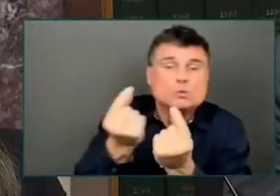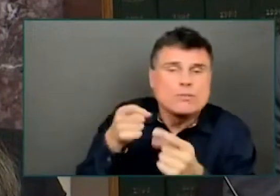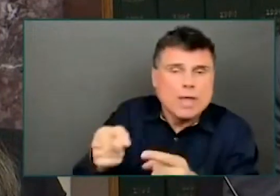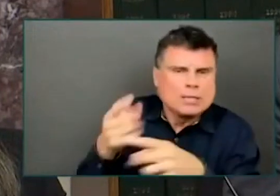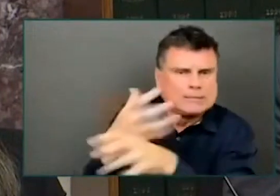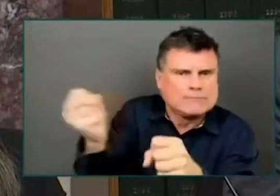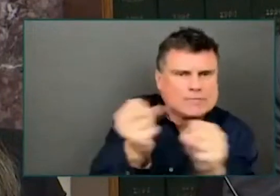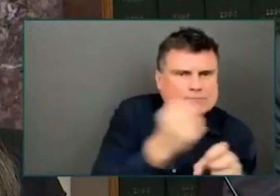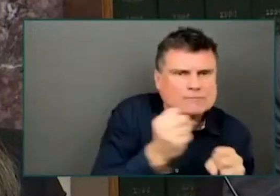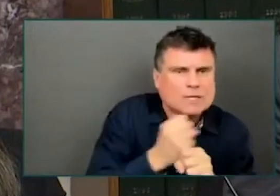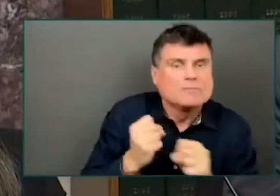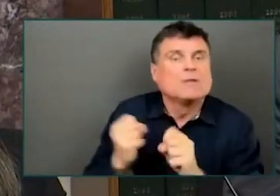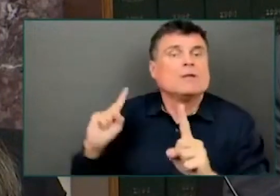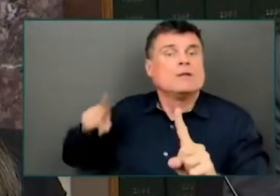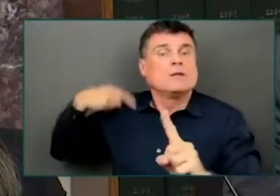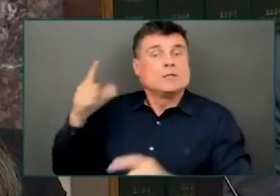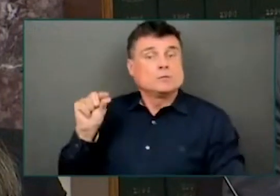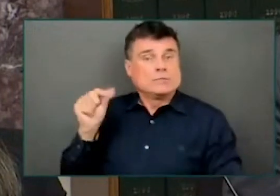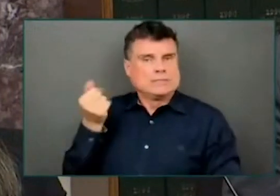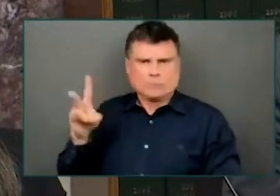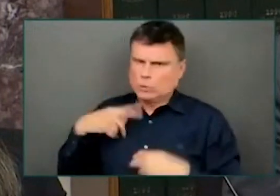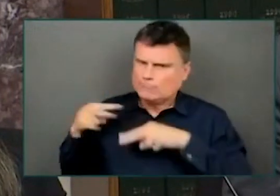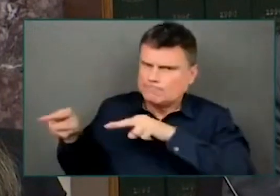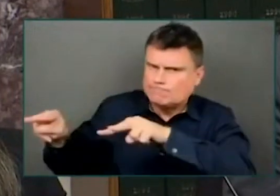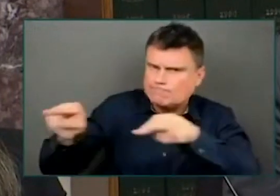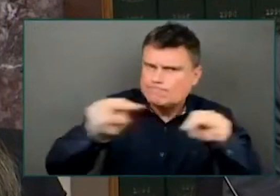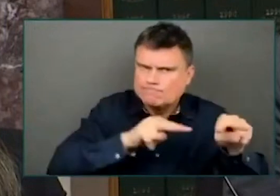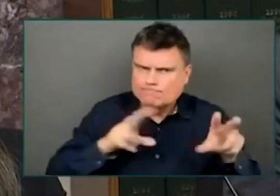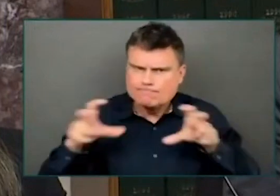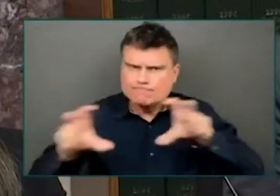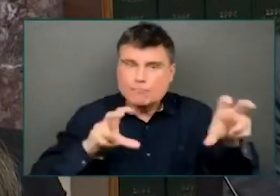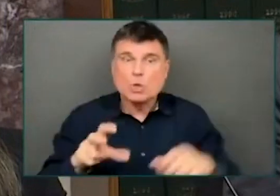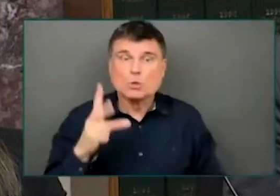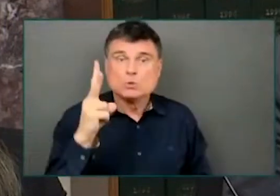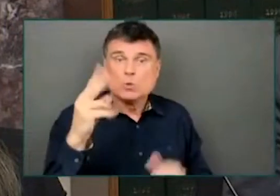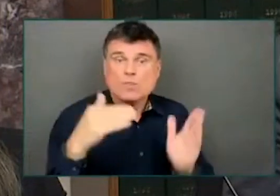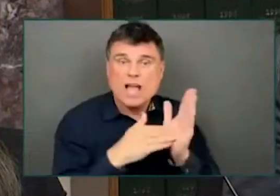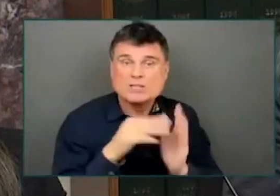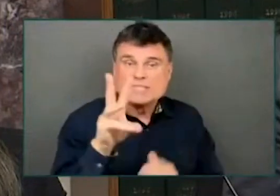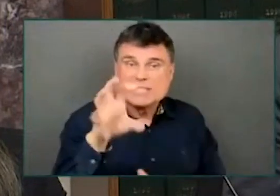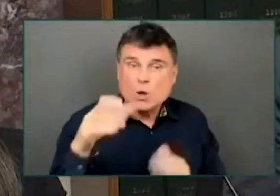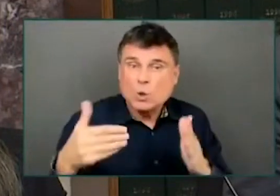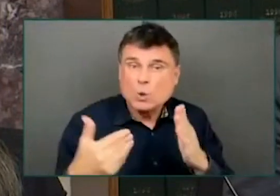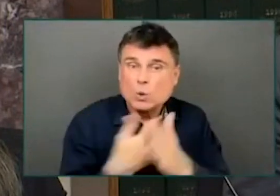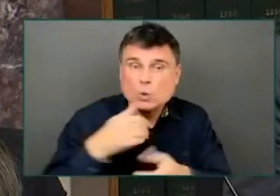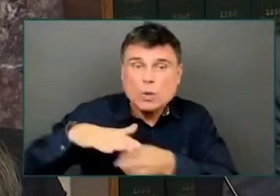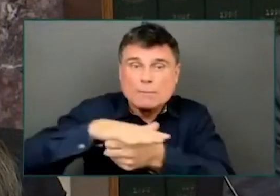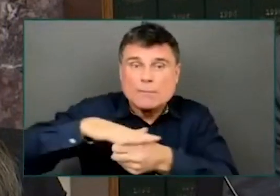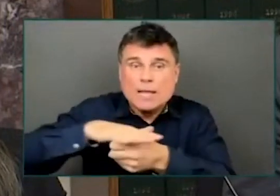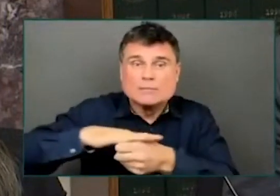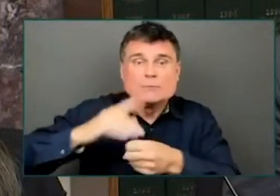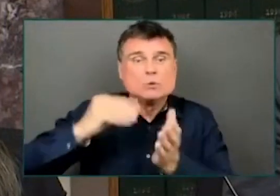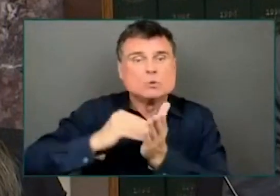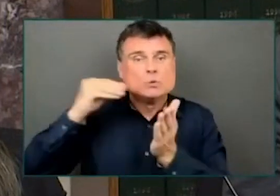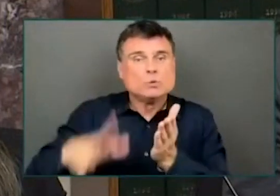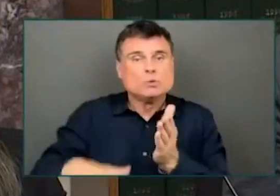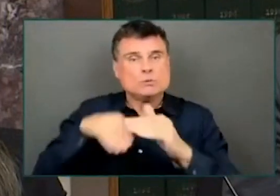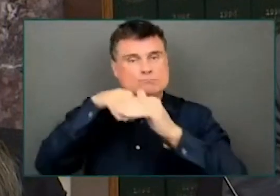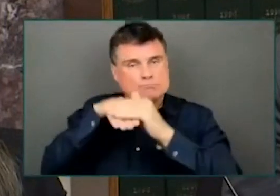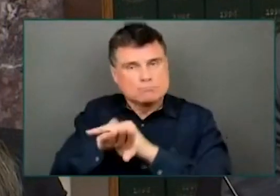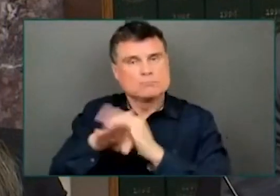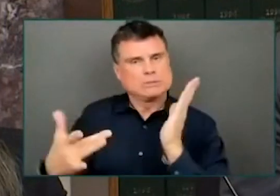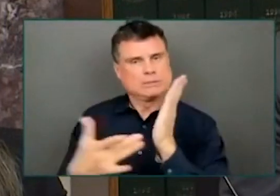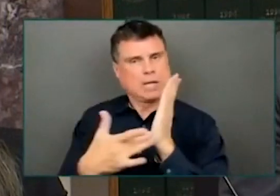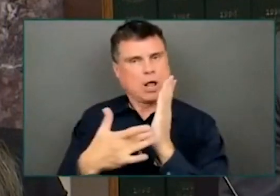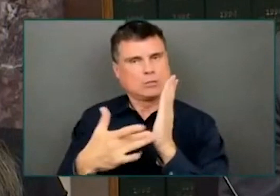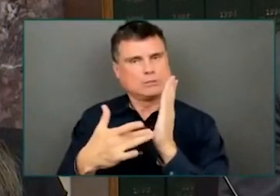already created 2,600 new tech spaces at post-secondary institutions around the province, from Simon Fraser University to Okanagan College and